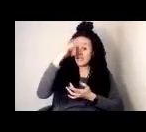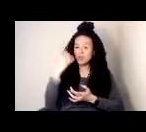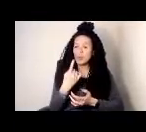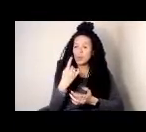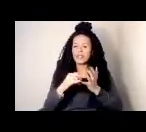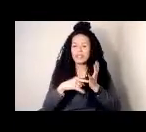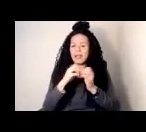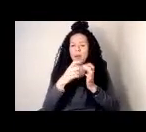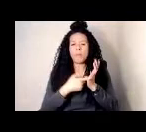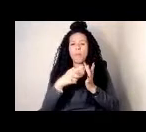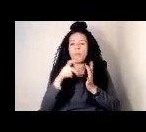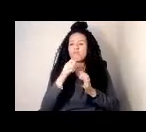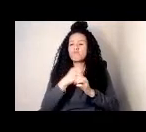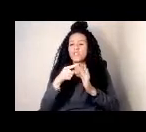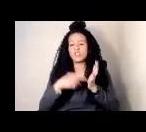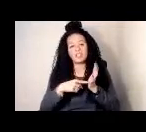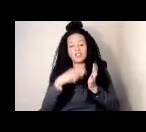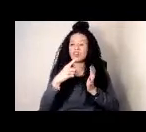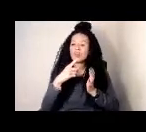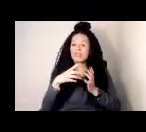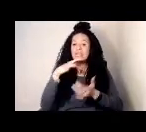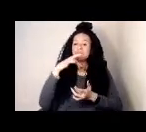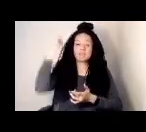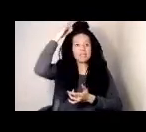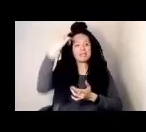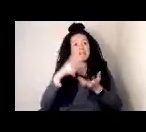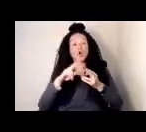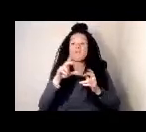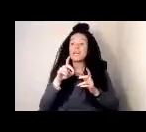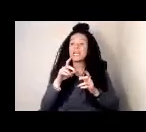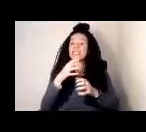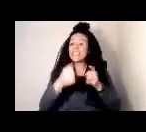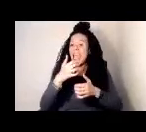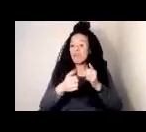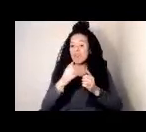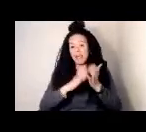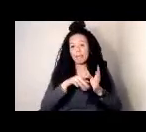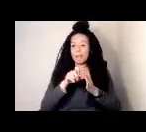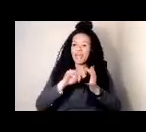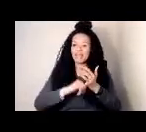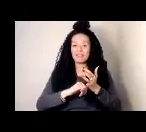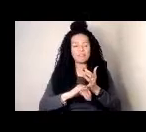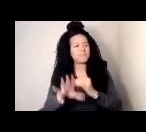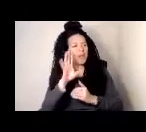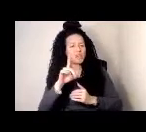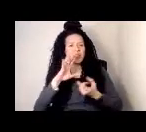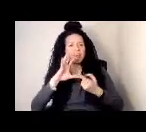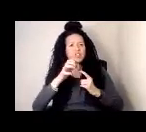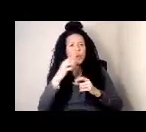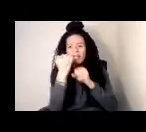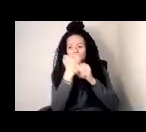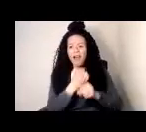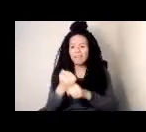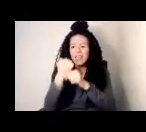the patron saint of dairymaids, amongst other things. I've heard that there is a stone carving of St. Bridget with a